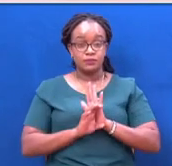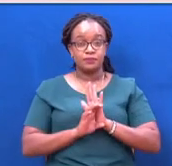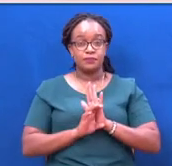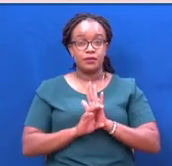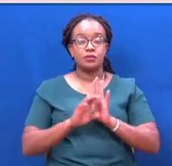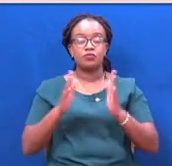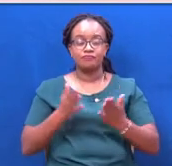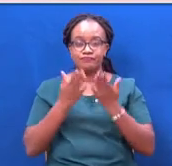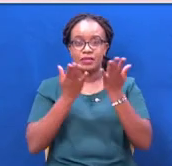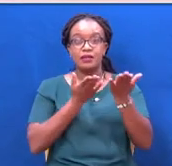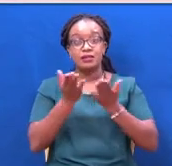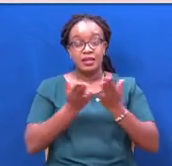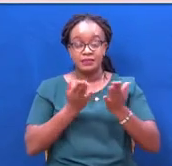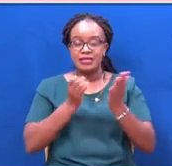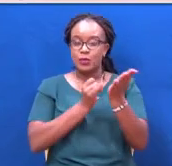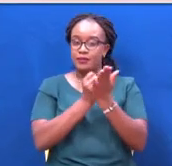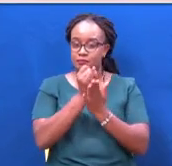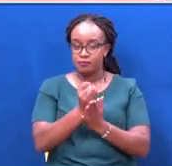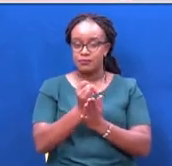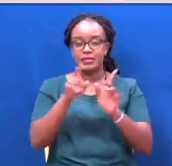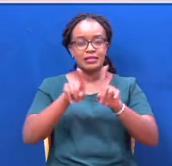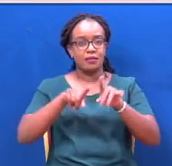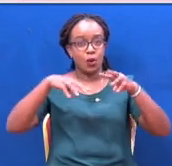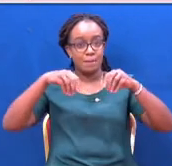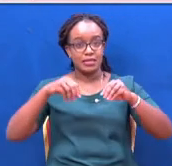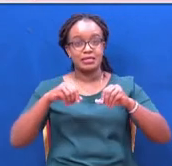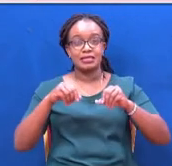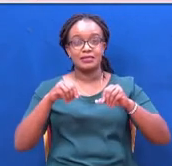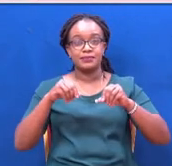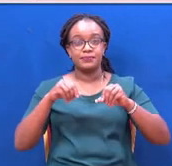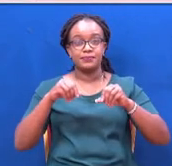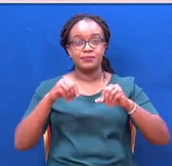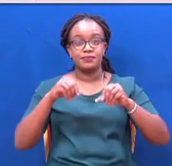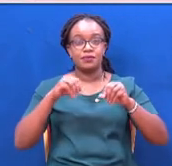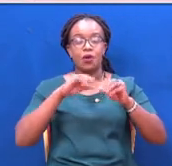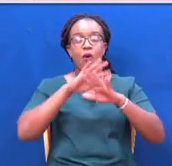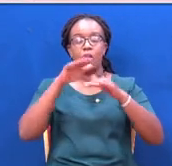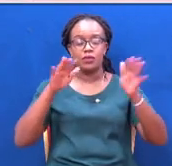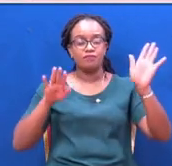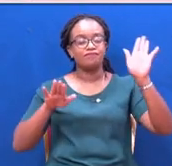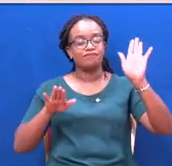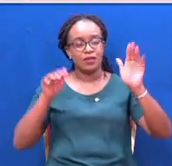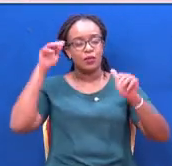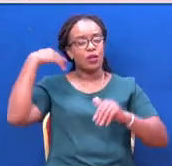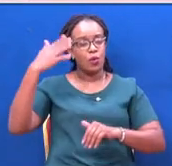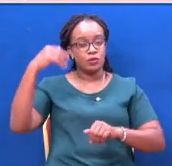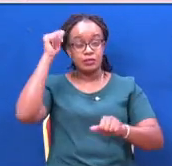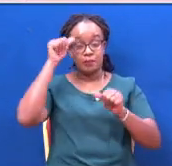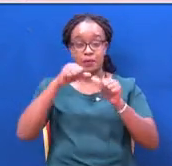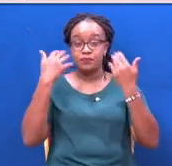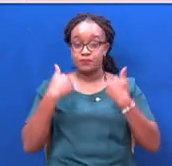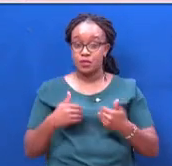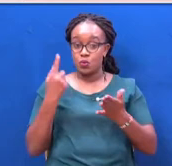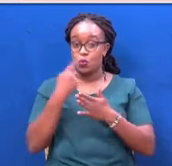render service and with integrity and competency. This oath will constantly remind me that this